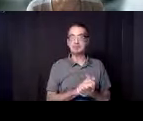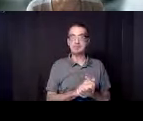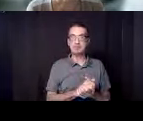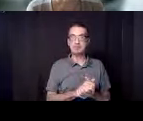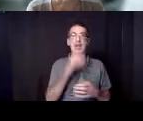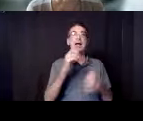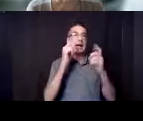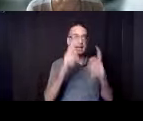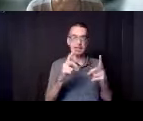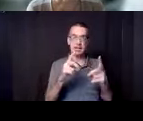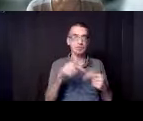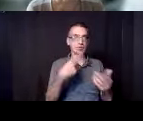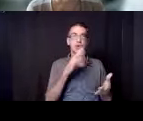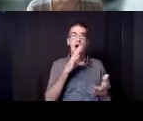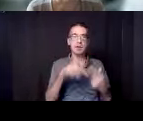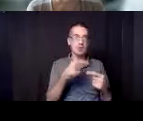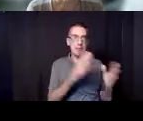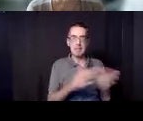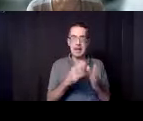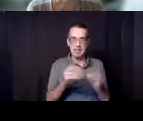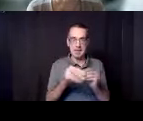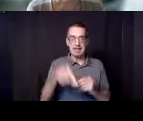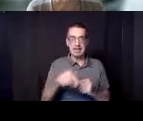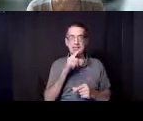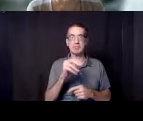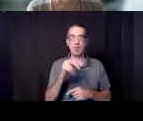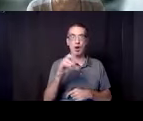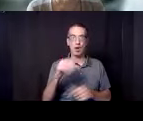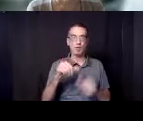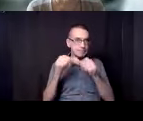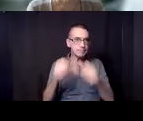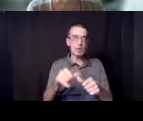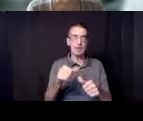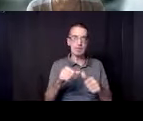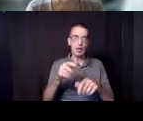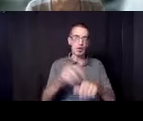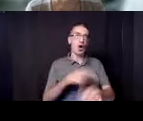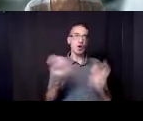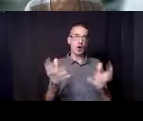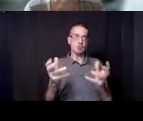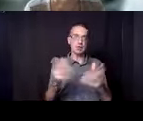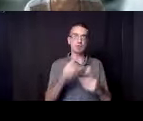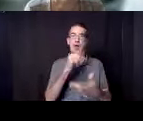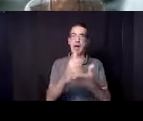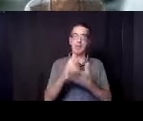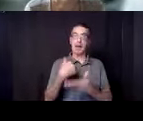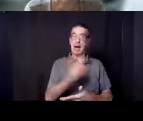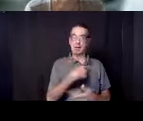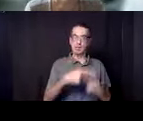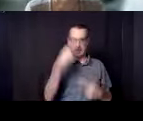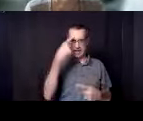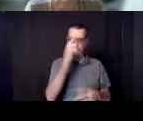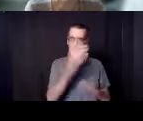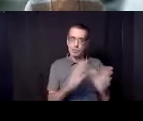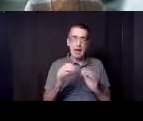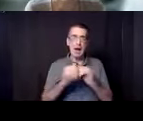an education just talking and doing the planning meeting. And Marlo is continuing this long conversation that is really helping us think strategically